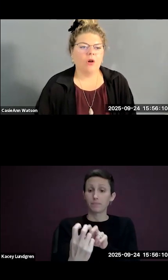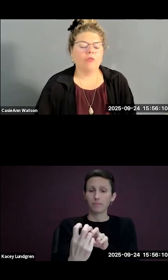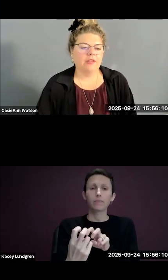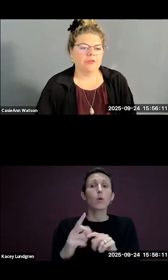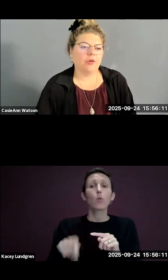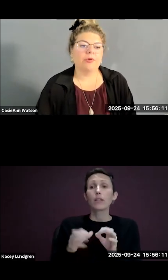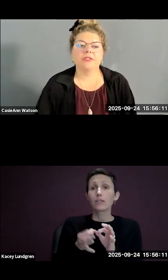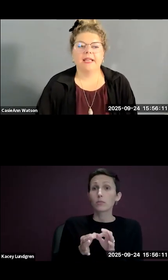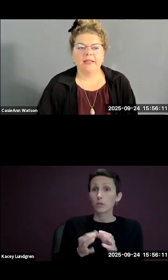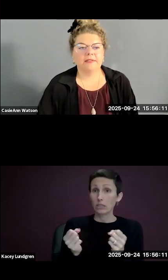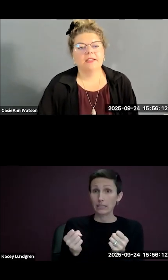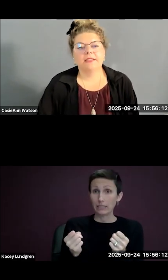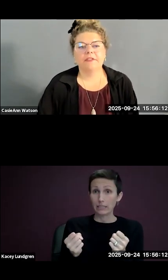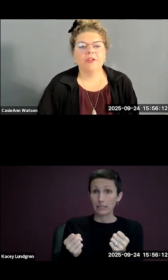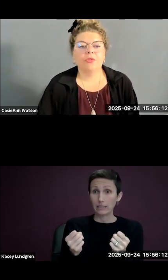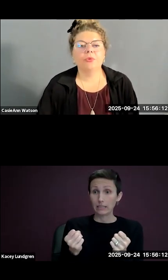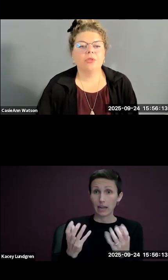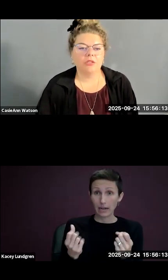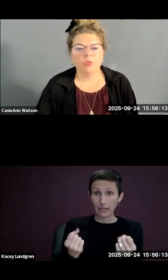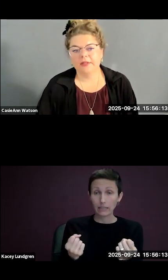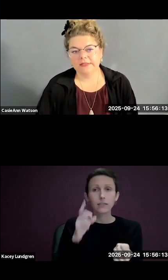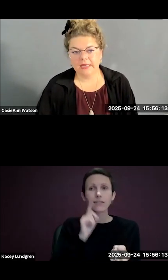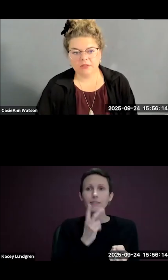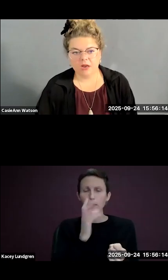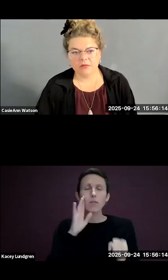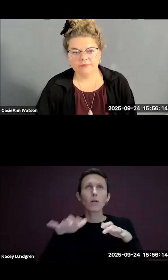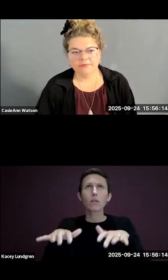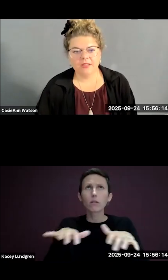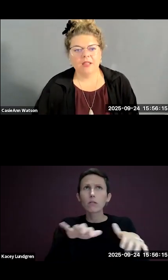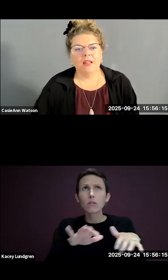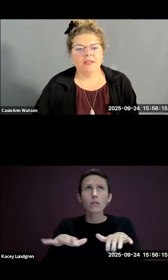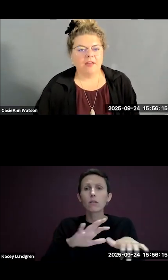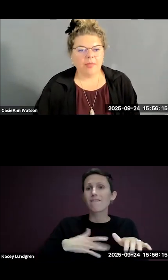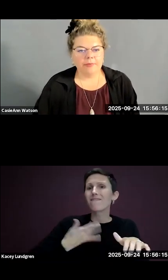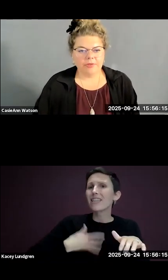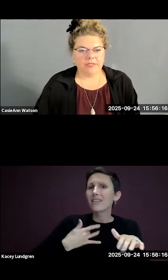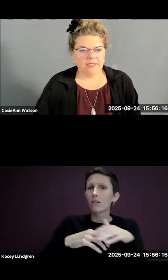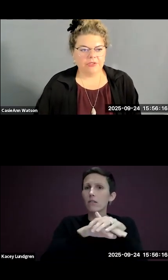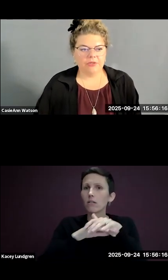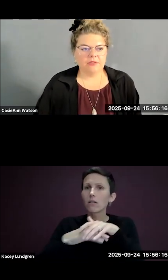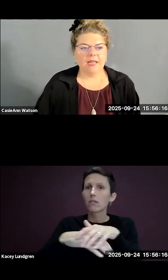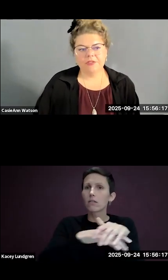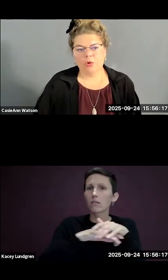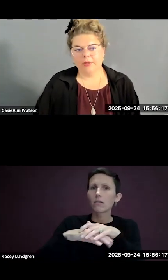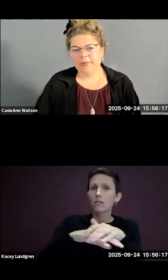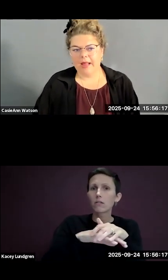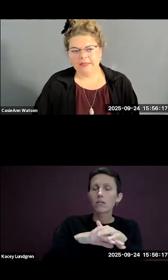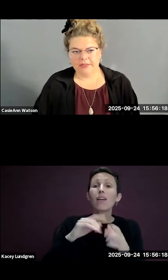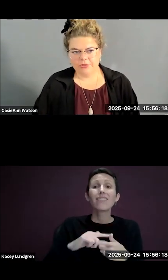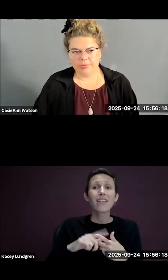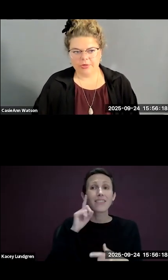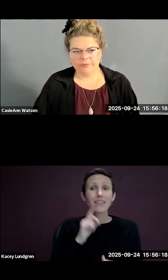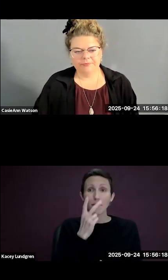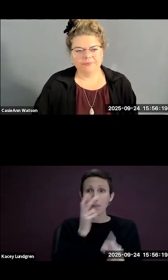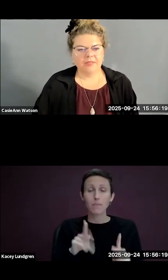put their hands over the interpreter's hands to feel through touch what the signs are. The deafblind person, in turn, signs normally